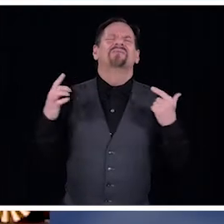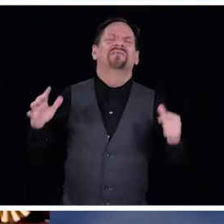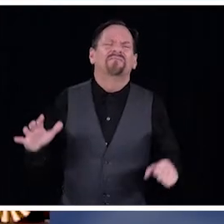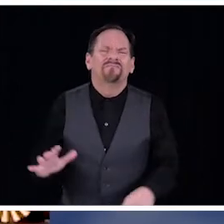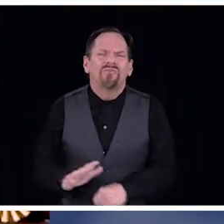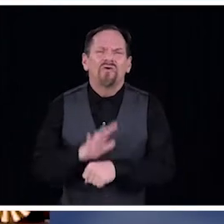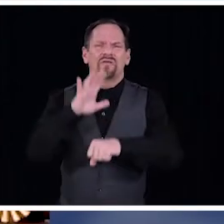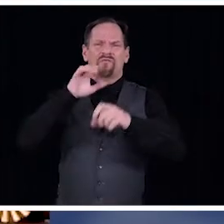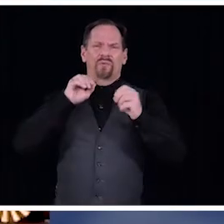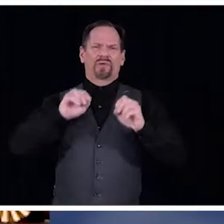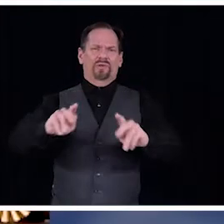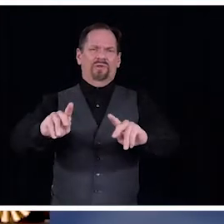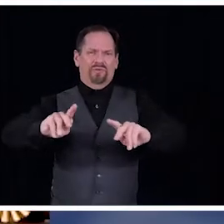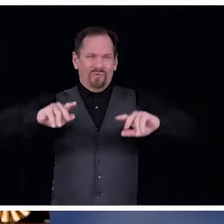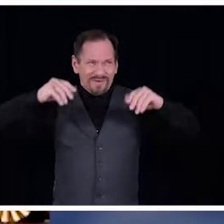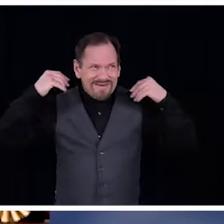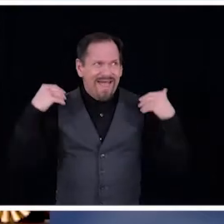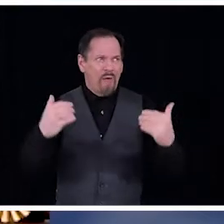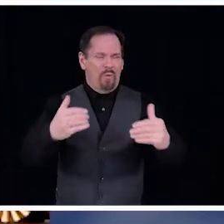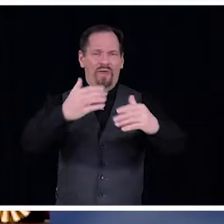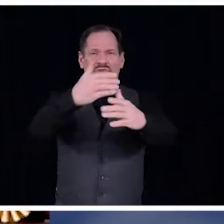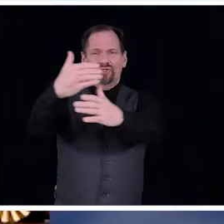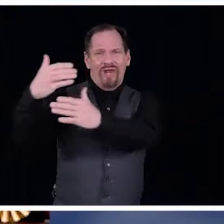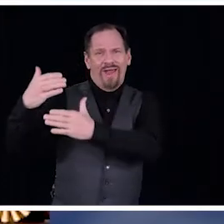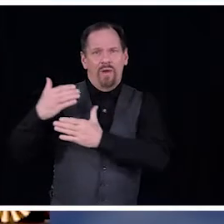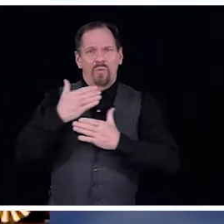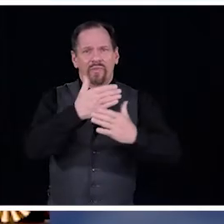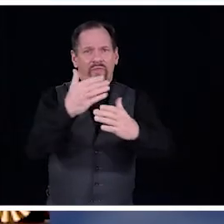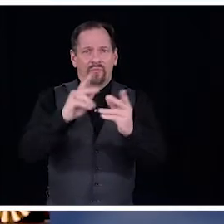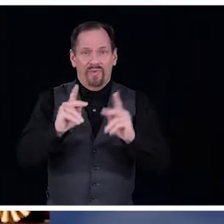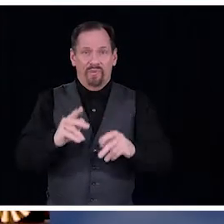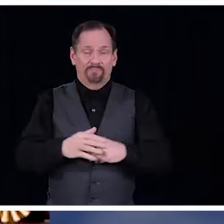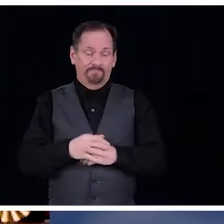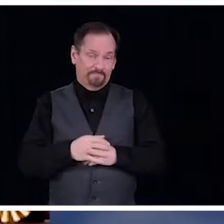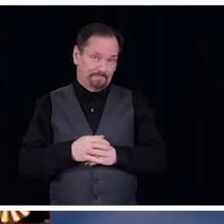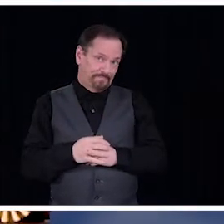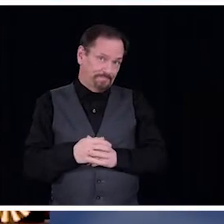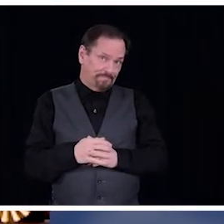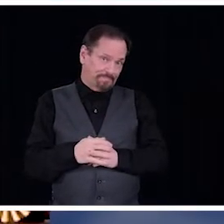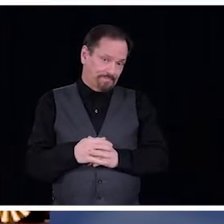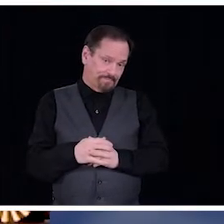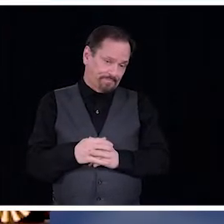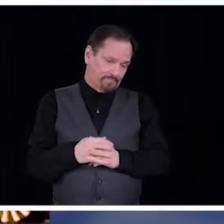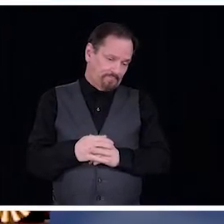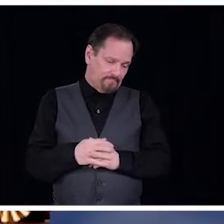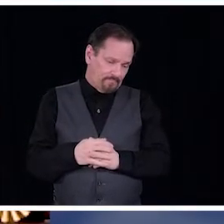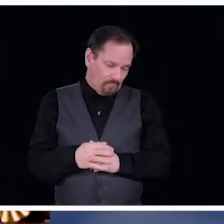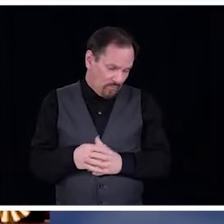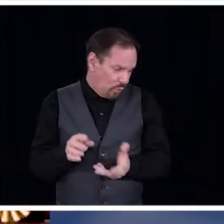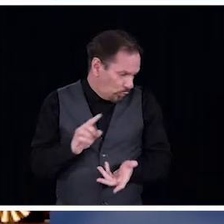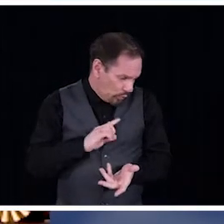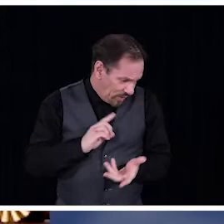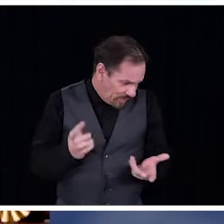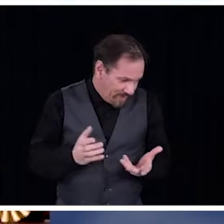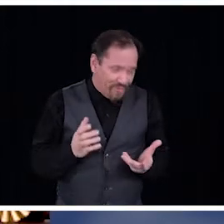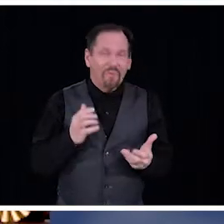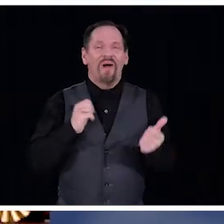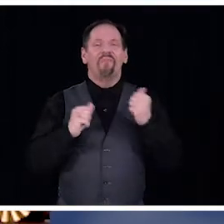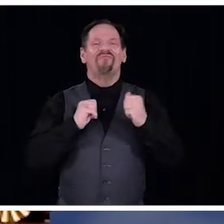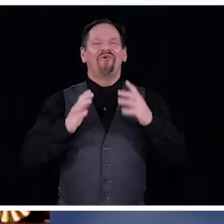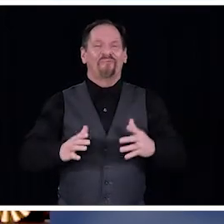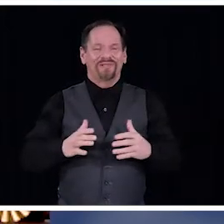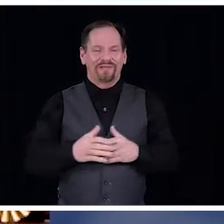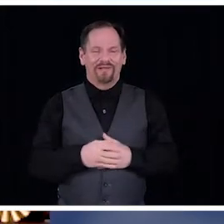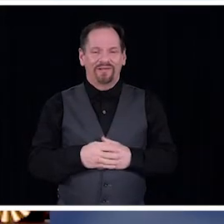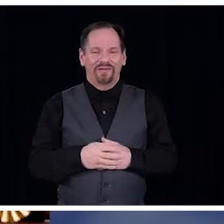now go out and share those gifts with others. More than anything else, we're about performance. So to spotlight all